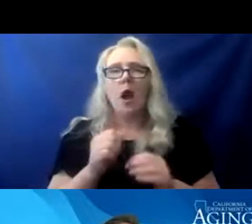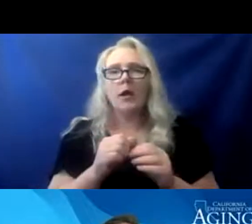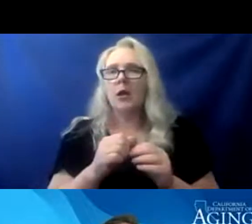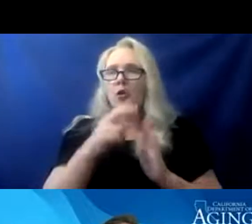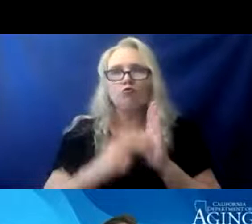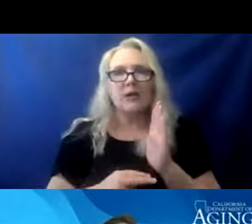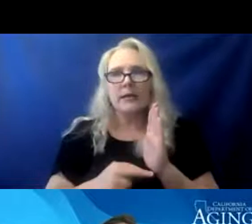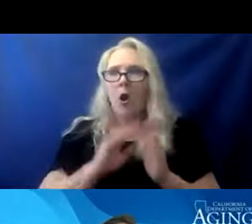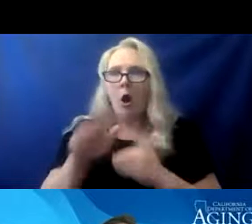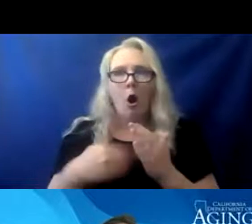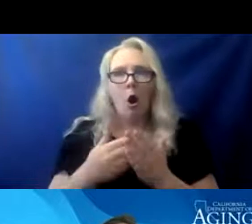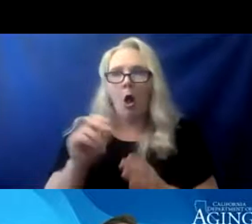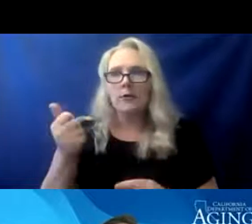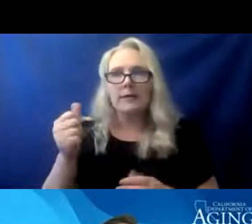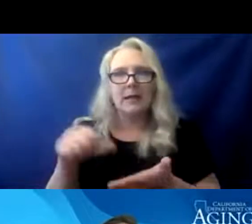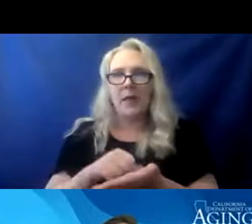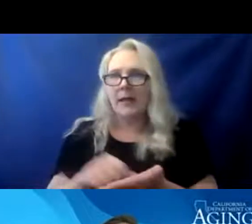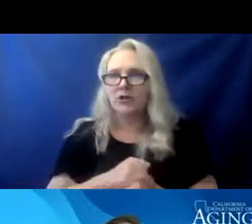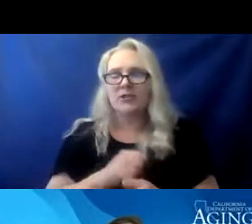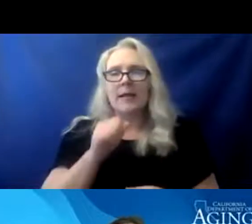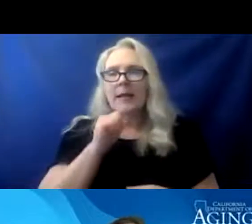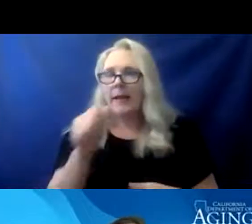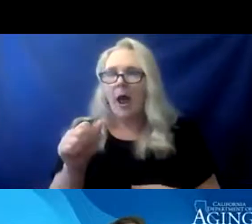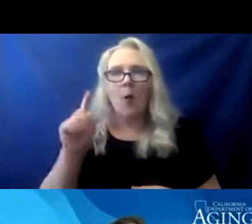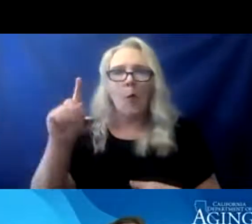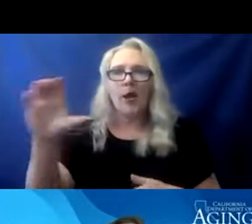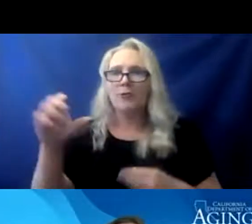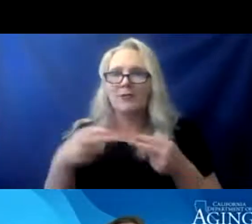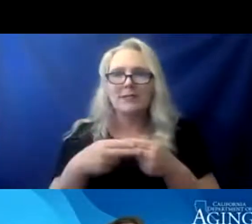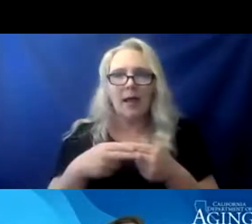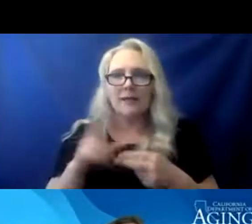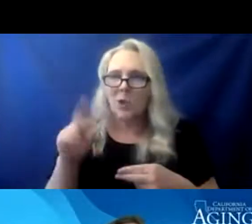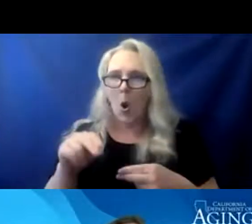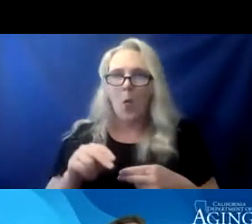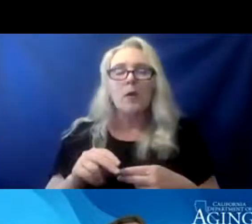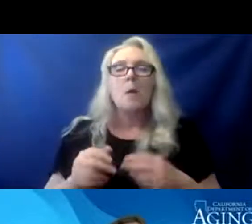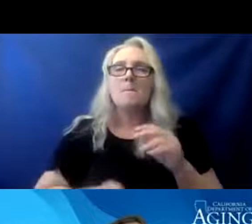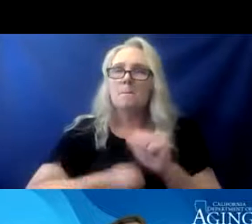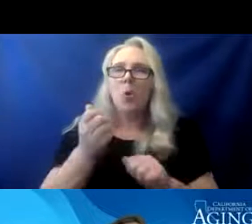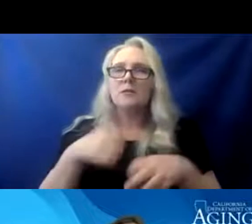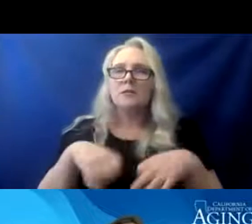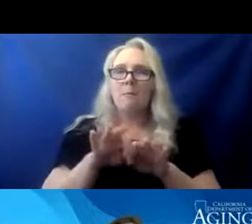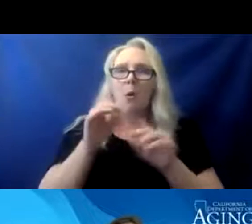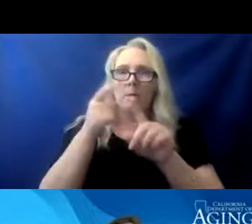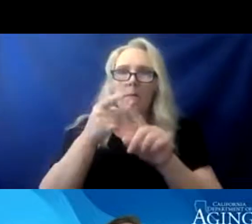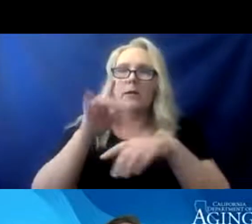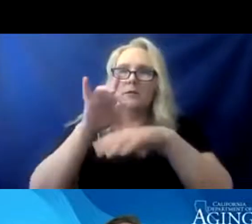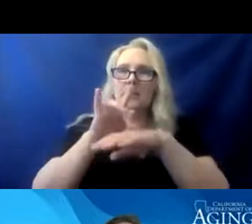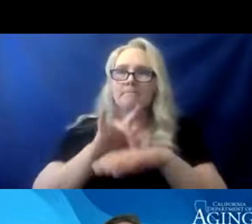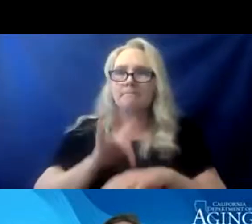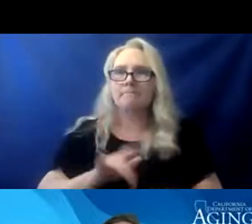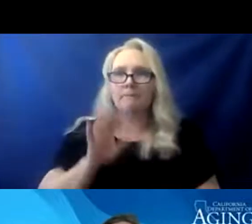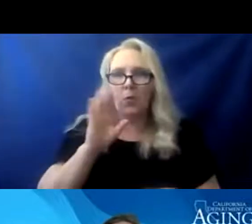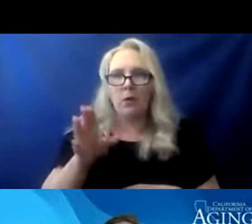10-page document. We're not going to do 100 slides. We're really going to try to do highlights so that we can get to that discussion. And then we'll have